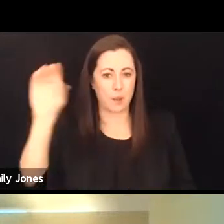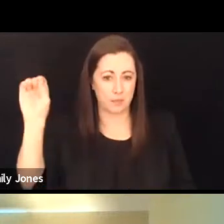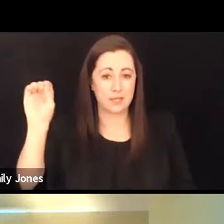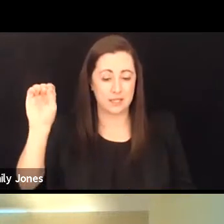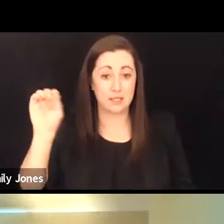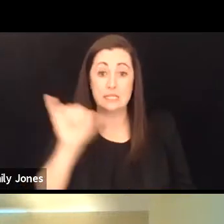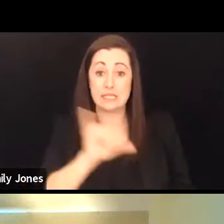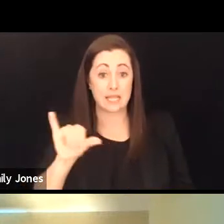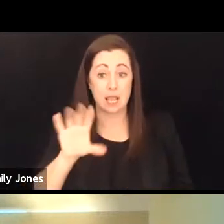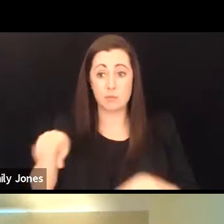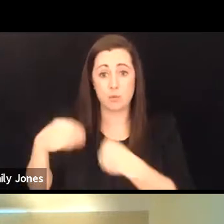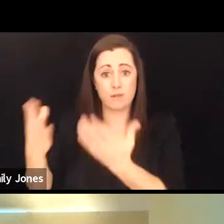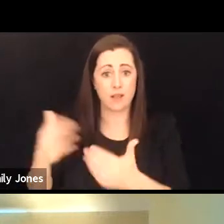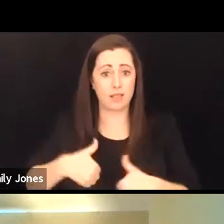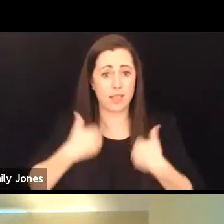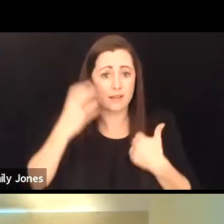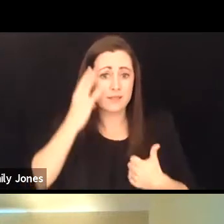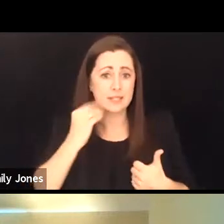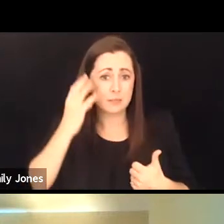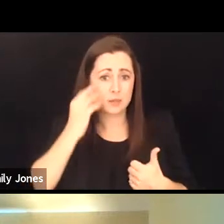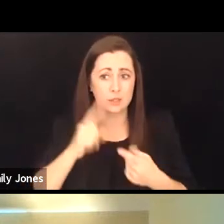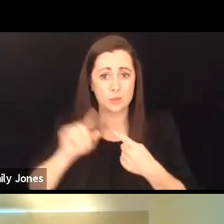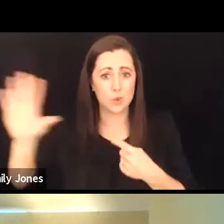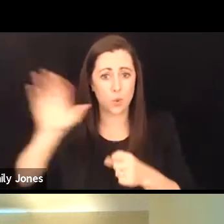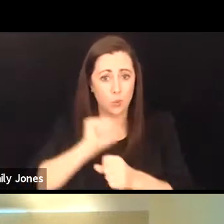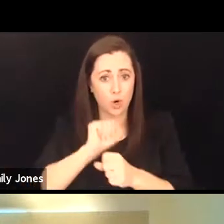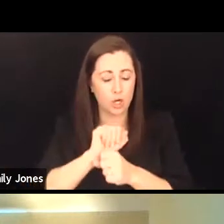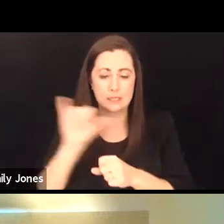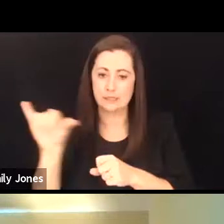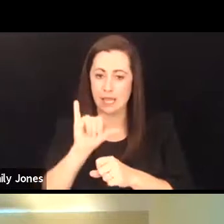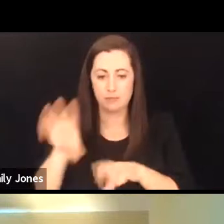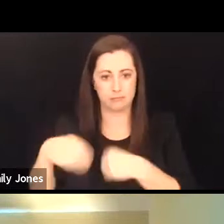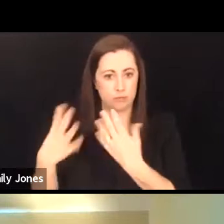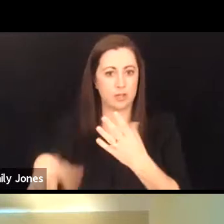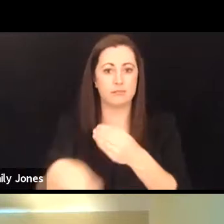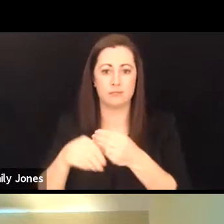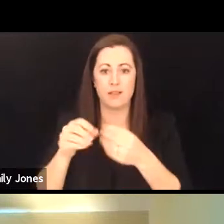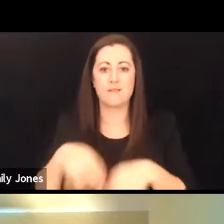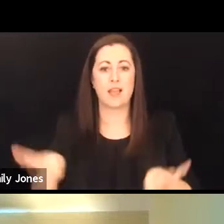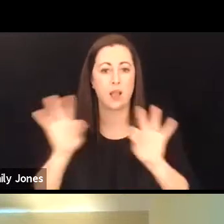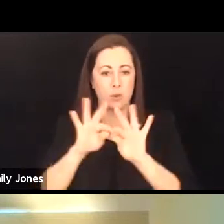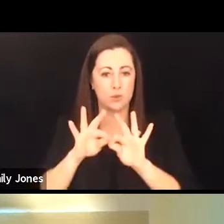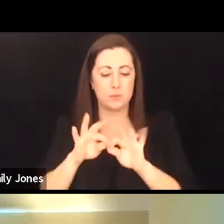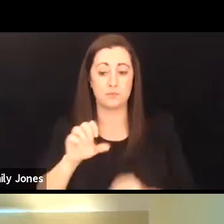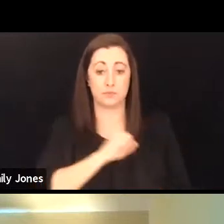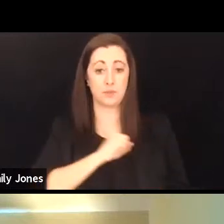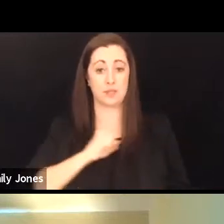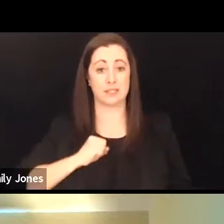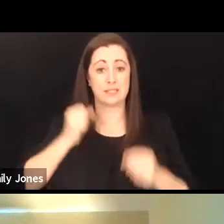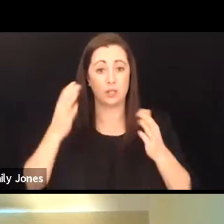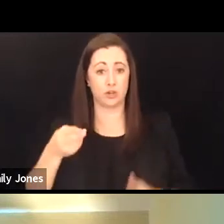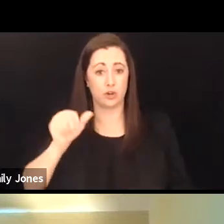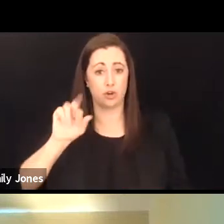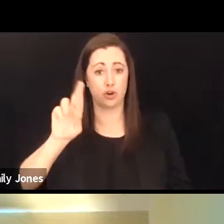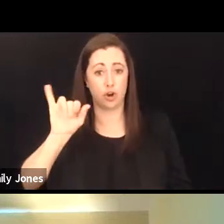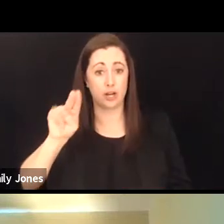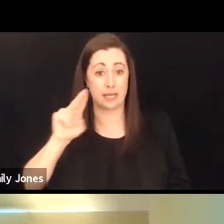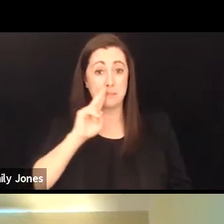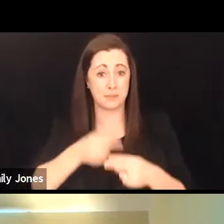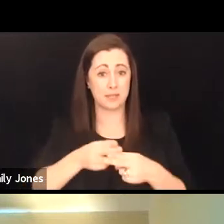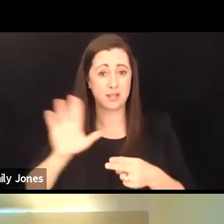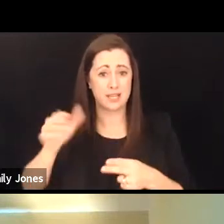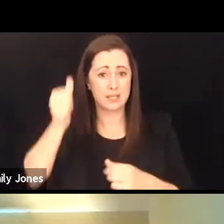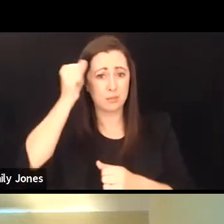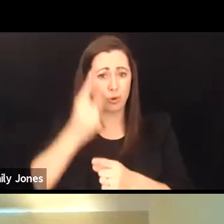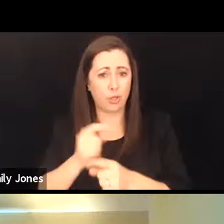other life experiences to your work. And as Senator Harkin mentioned with his brother working in the